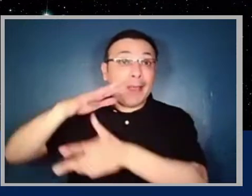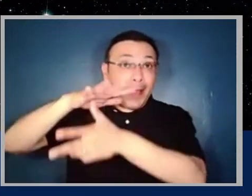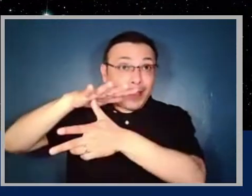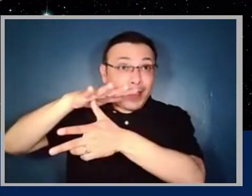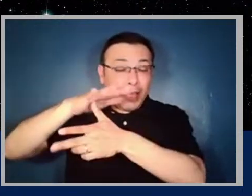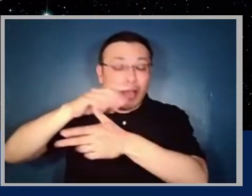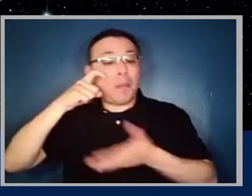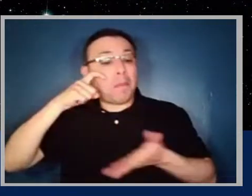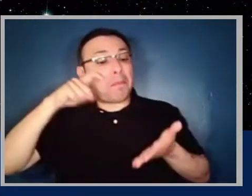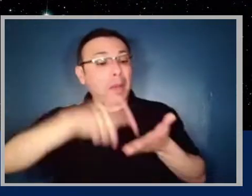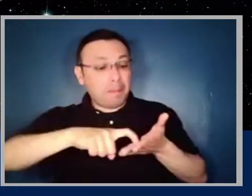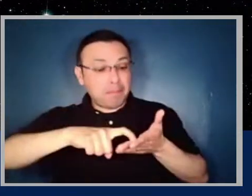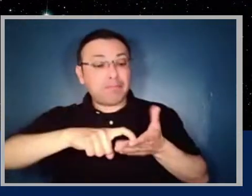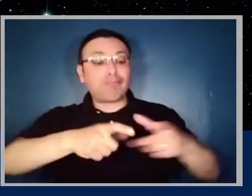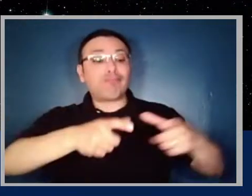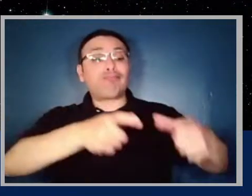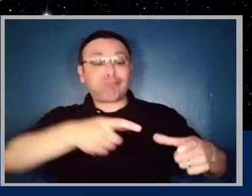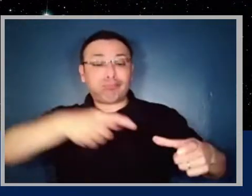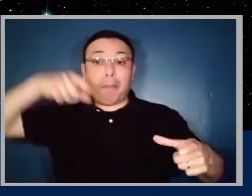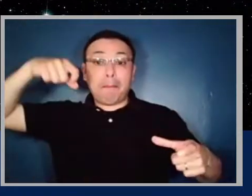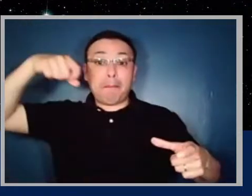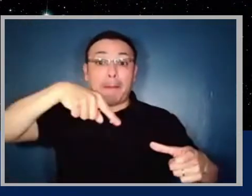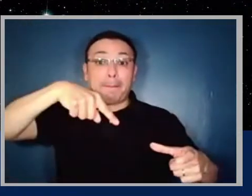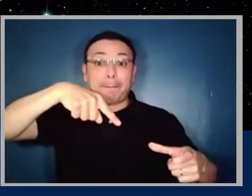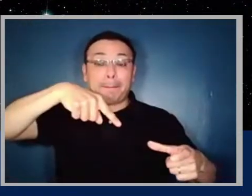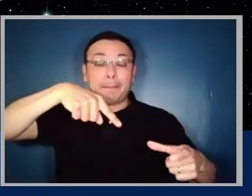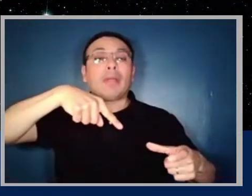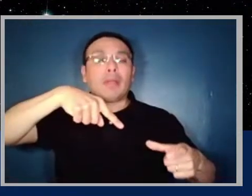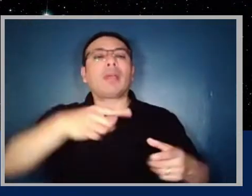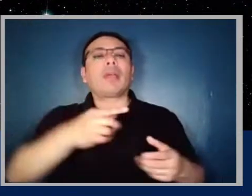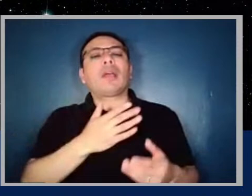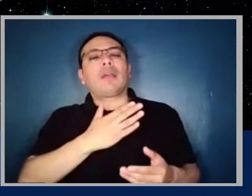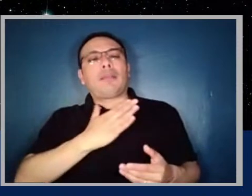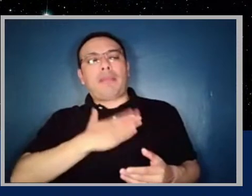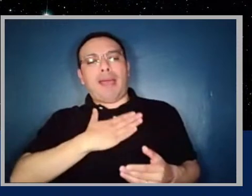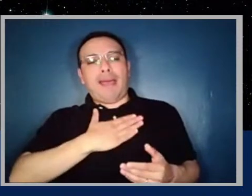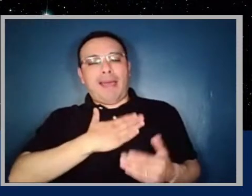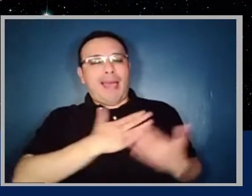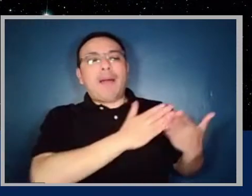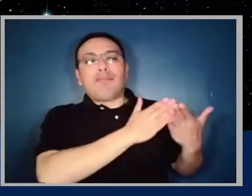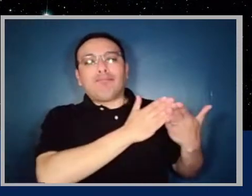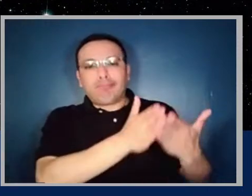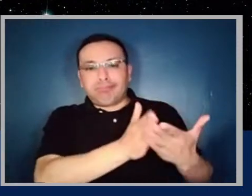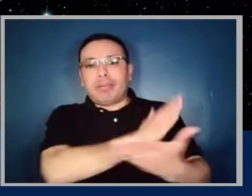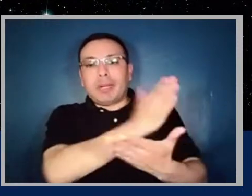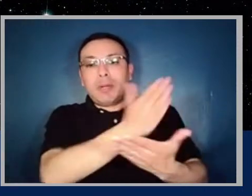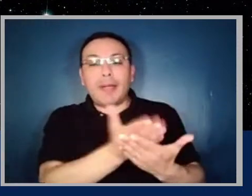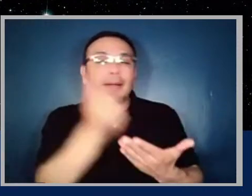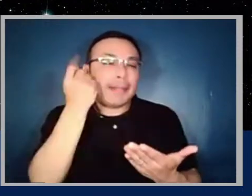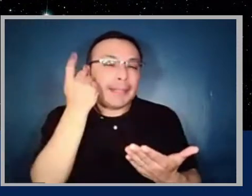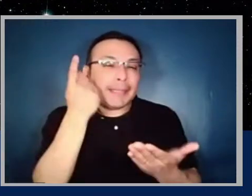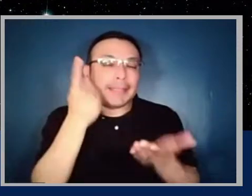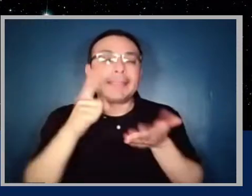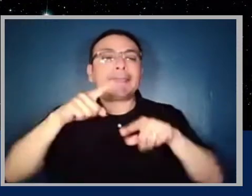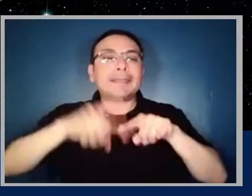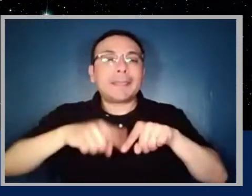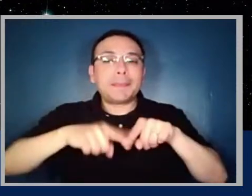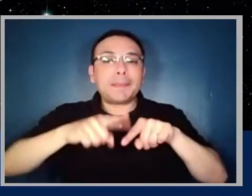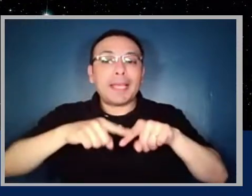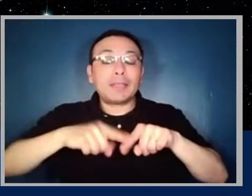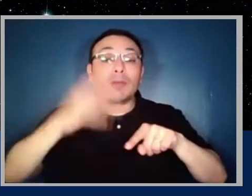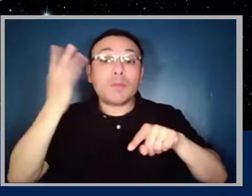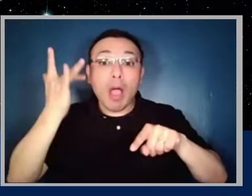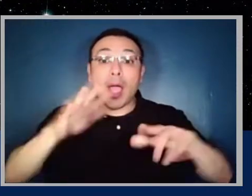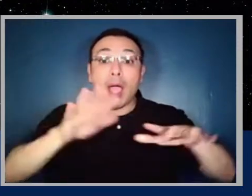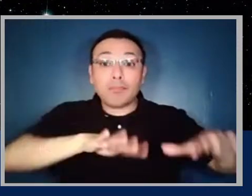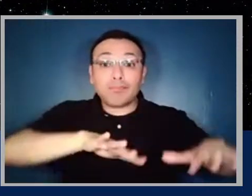small boats can see where to head. Sometimes, based on the waves, on the horizon, you might not be able to